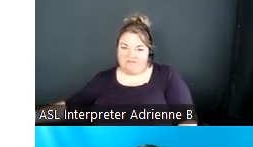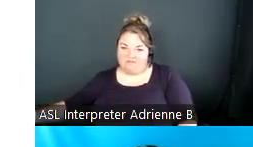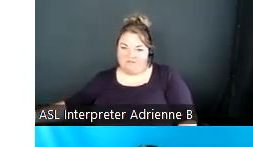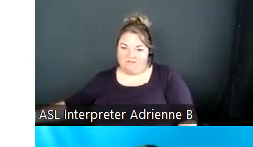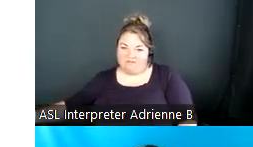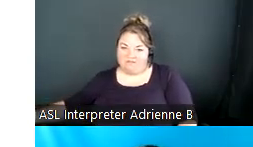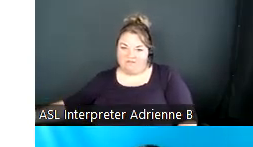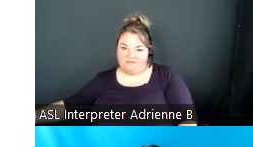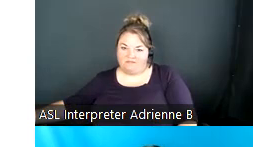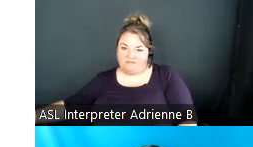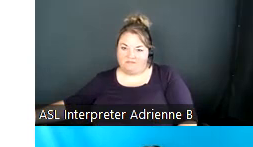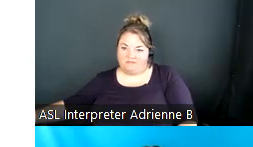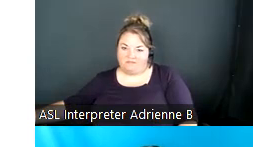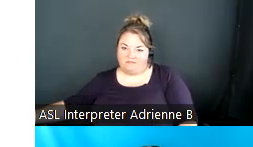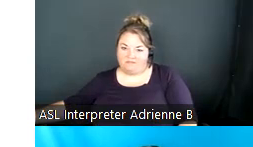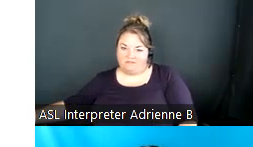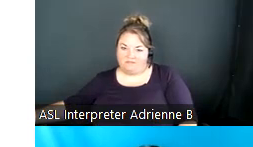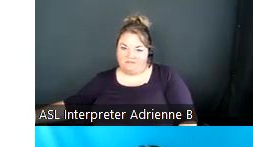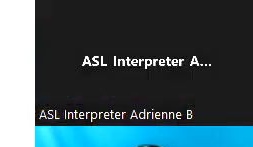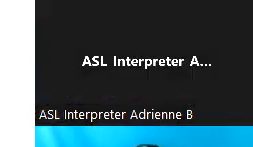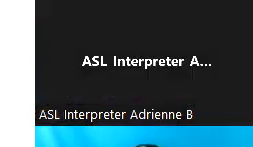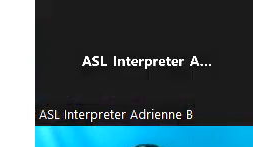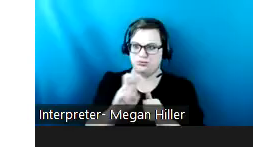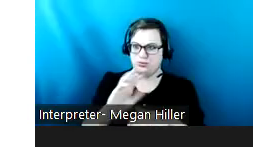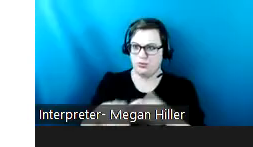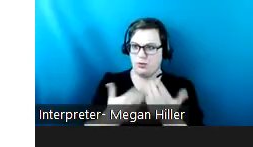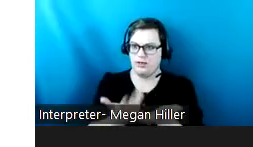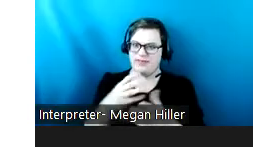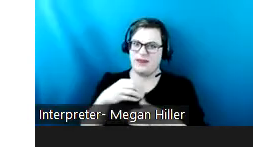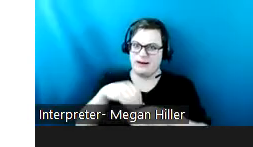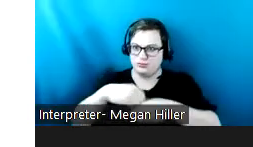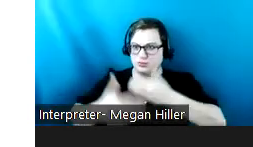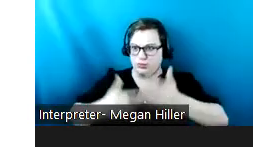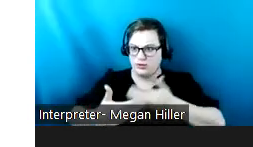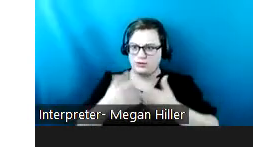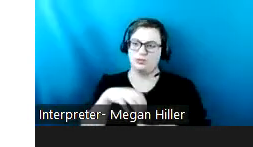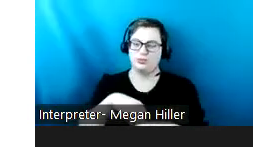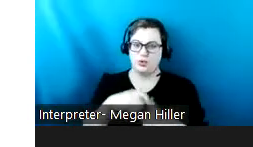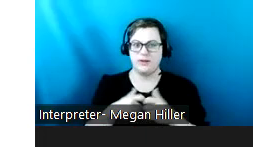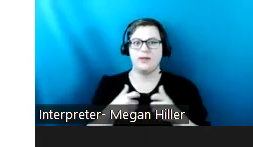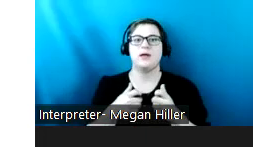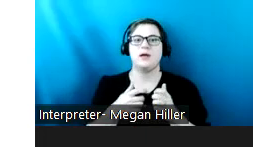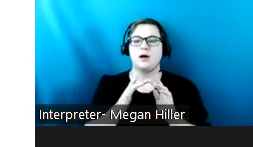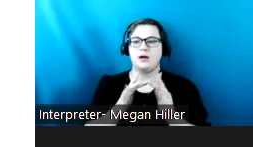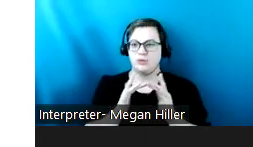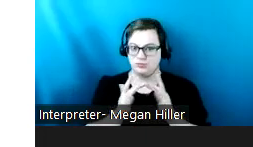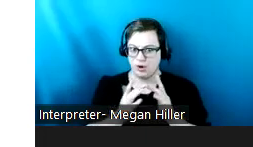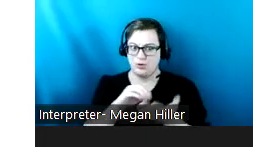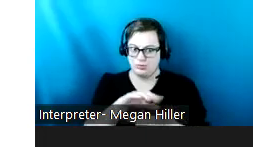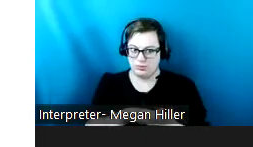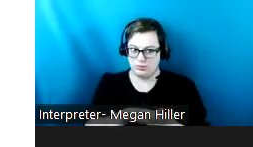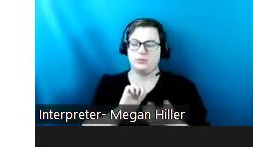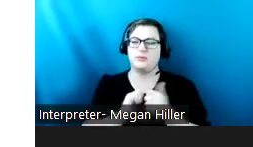on transitioning their internal processes, including electronic records, to be compliant with